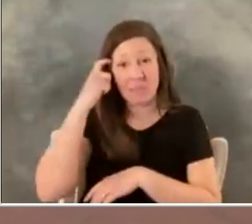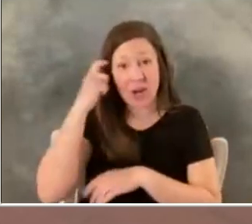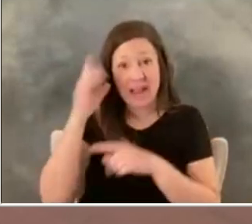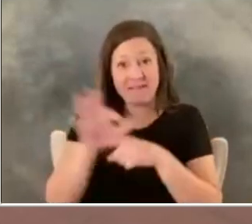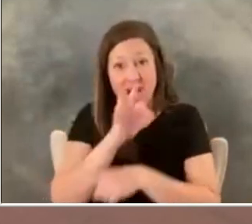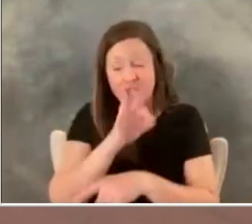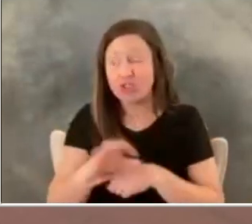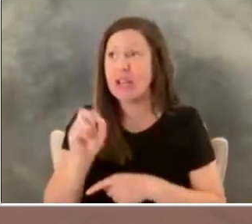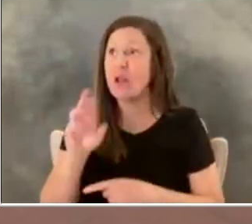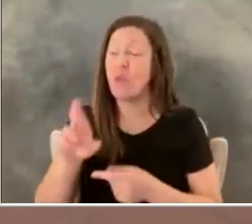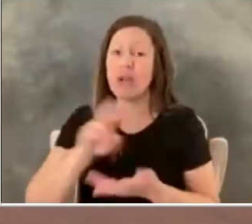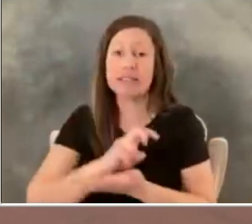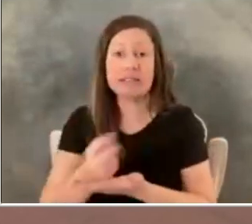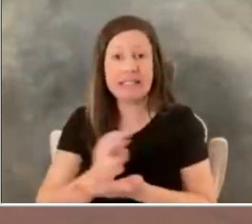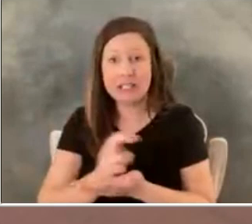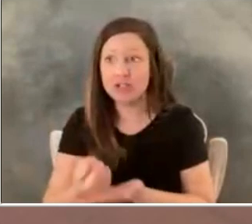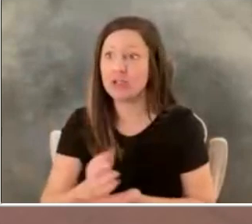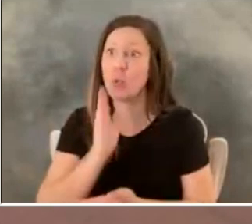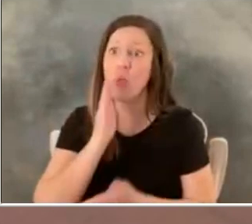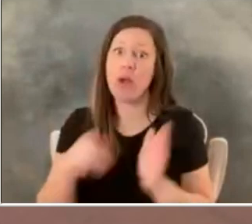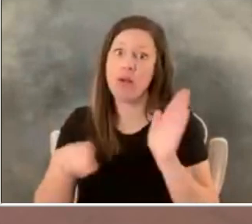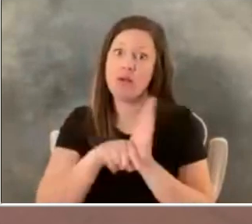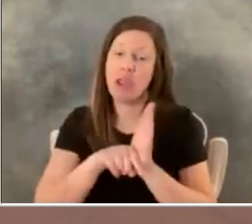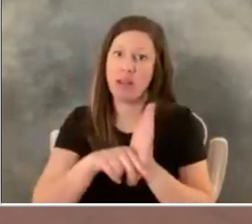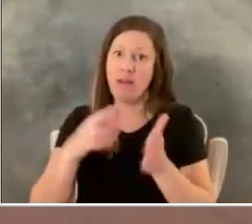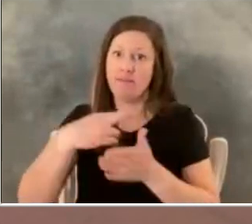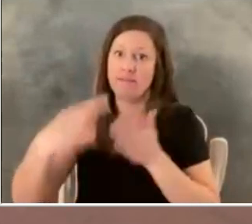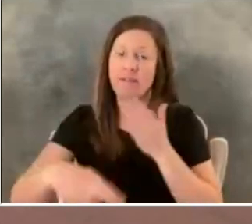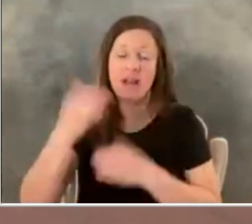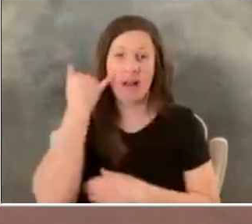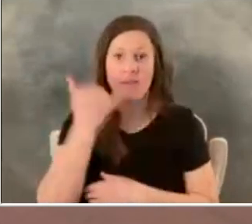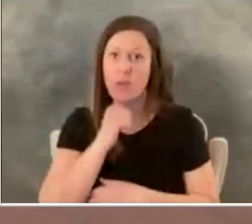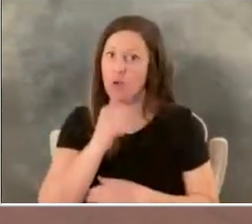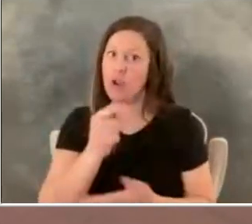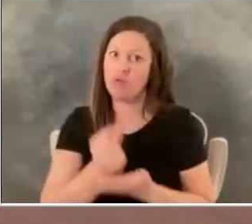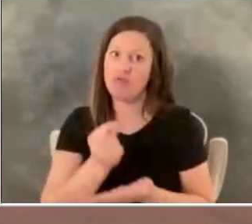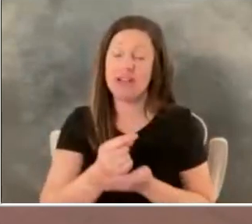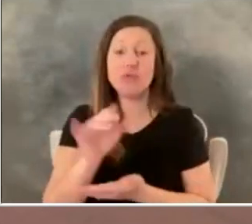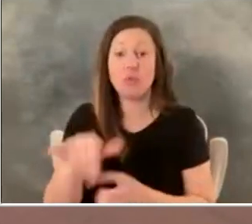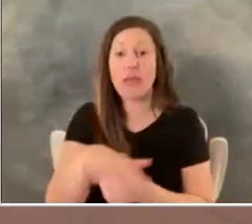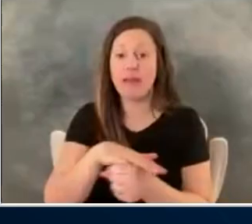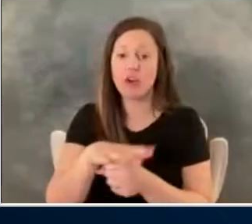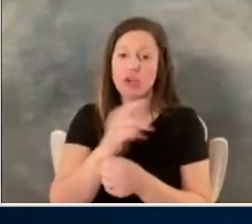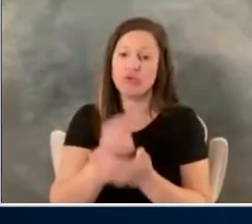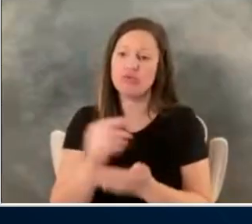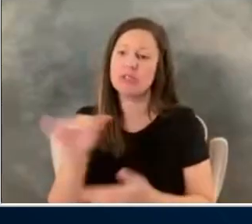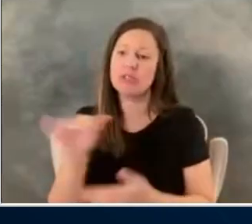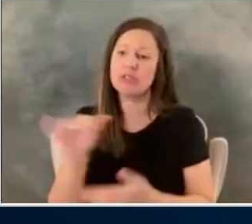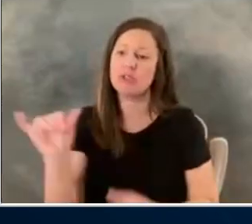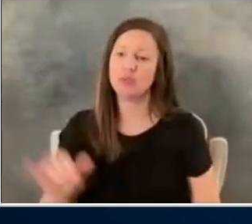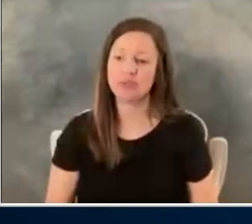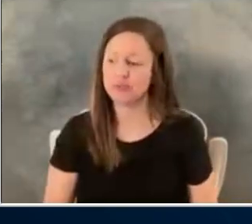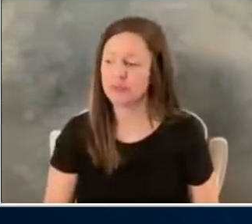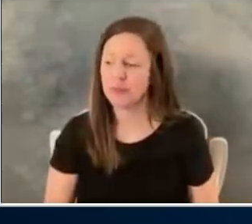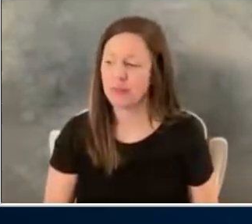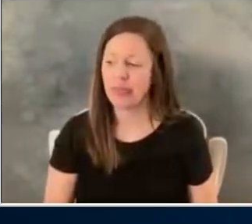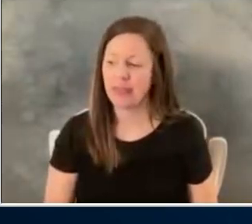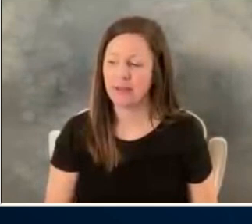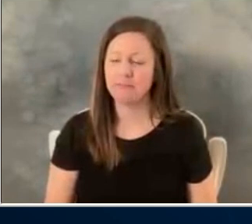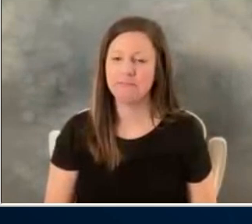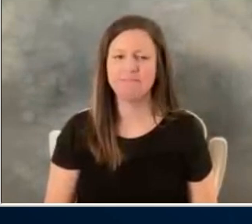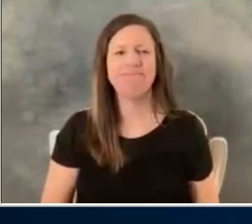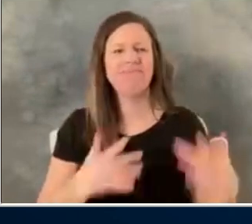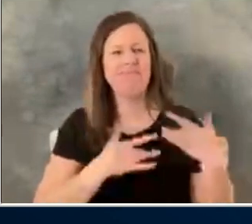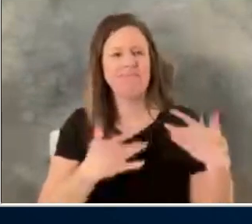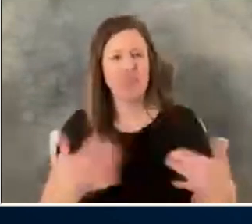seizure or some other adverse outcome if they were not treated. So that area was treated as well. Is it typical for it to spread to the brain? I mean,